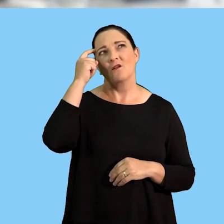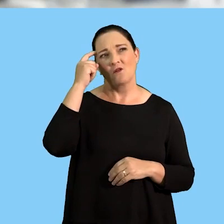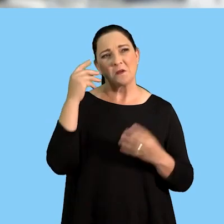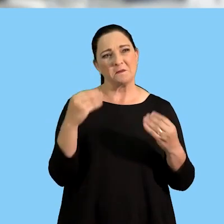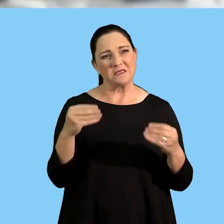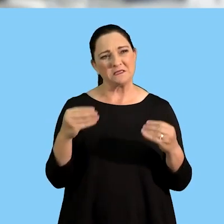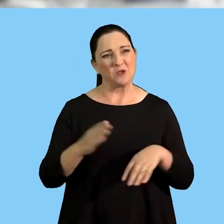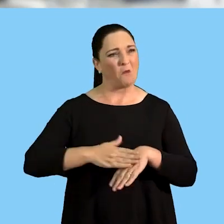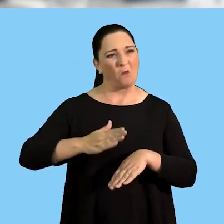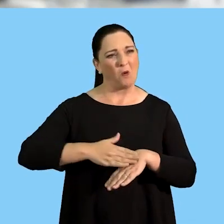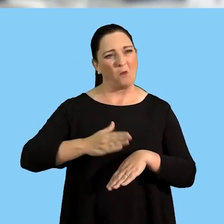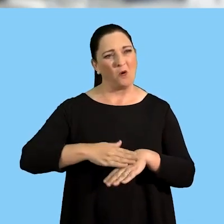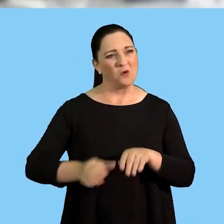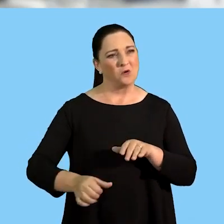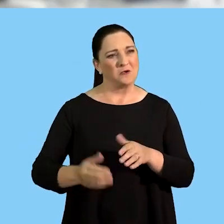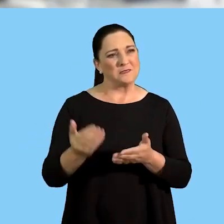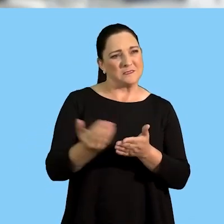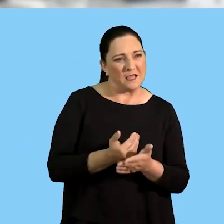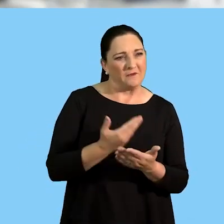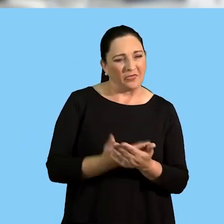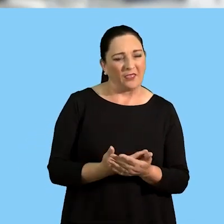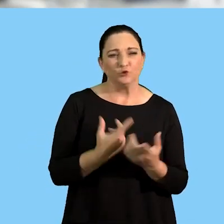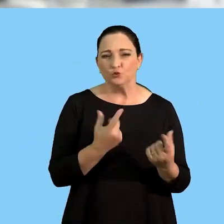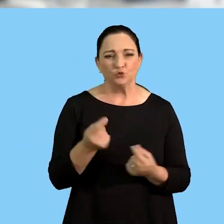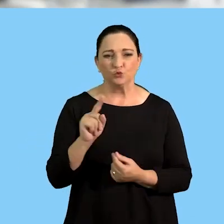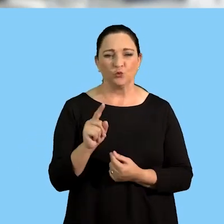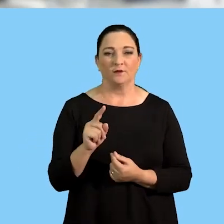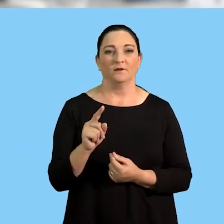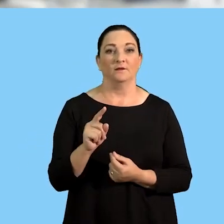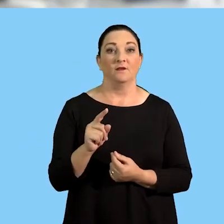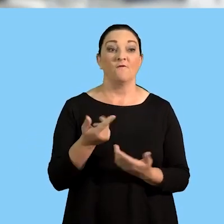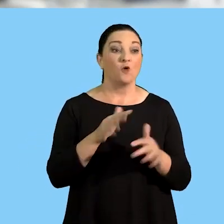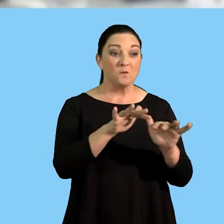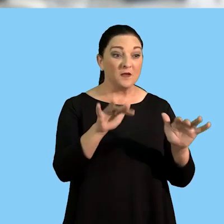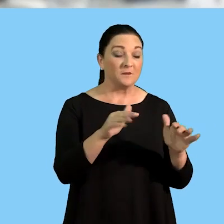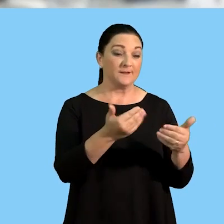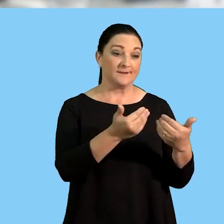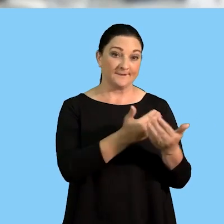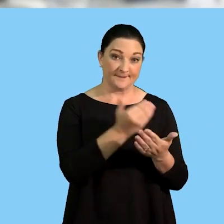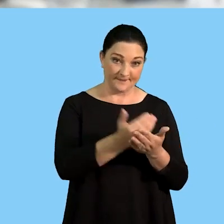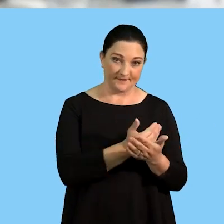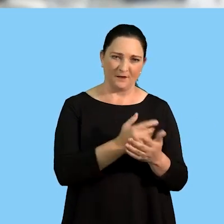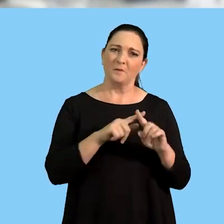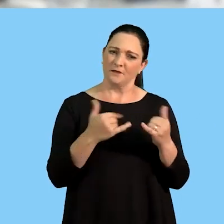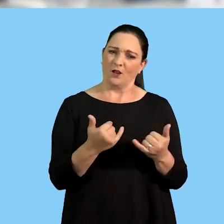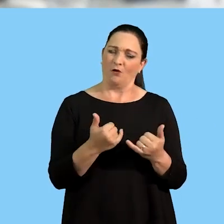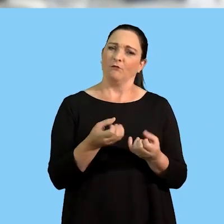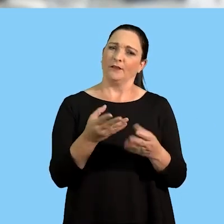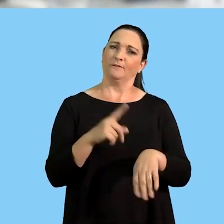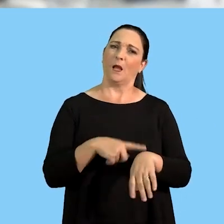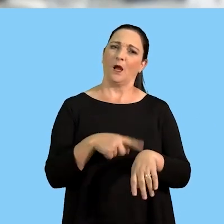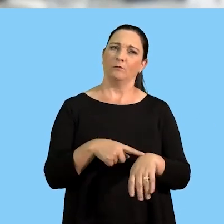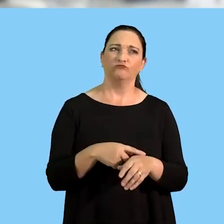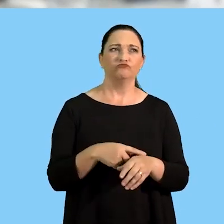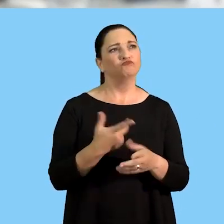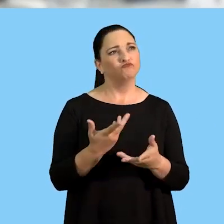can add to make sure that there is less harm that can happen to the employees? I am going to give you a